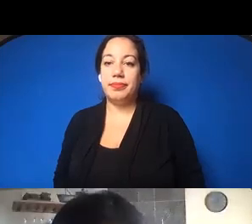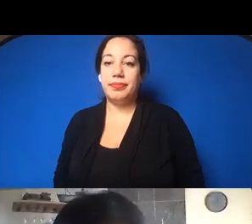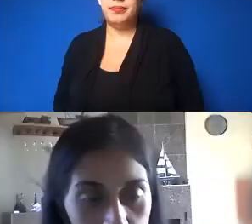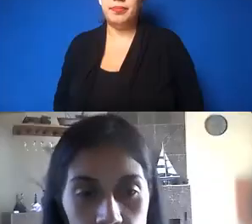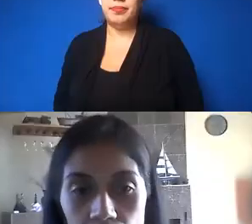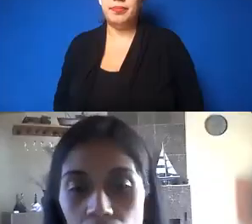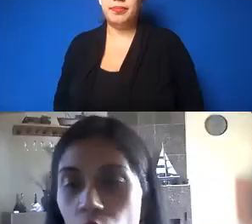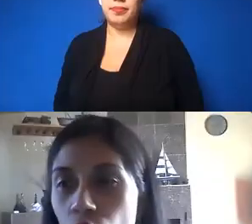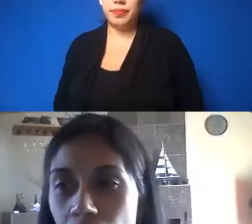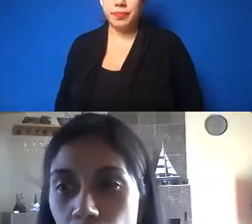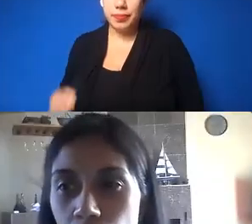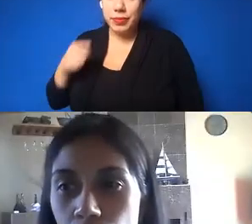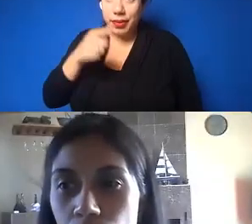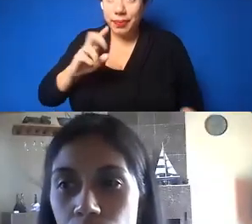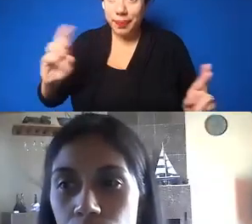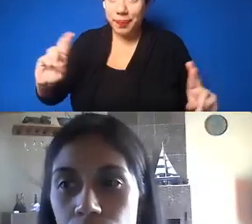Marcela, are you there?